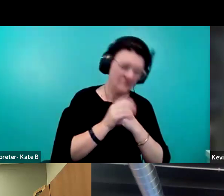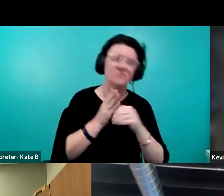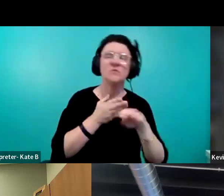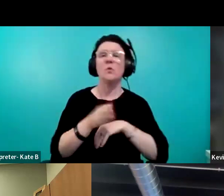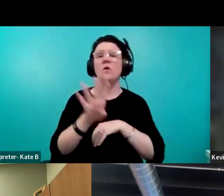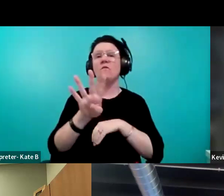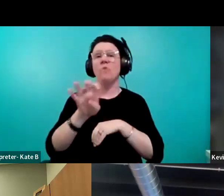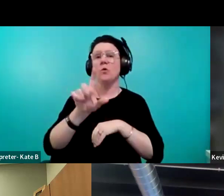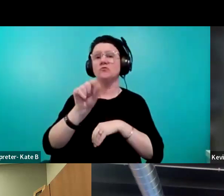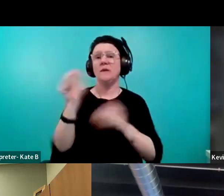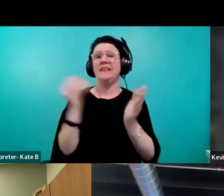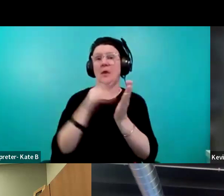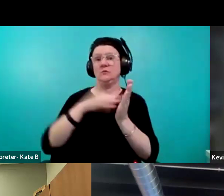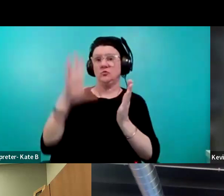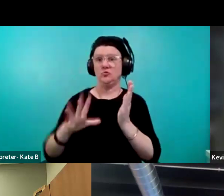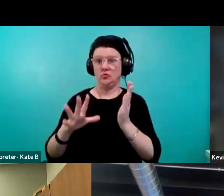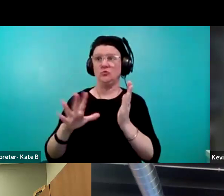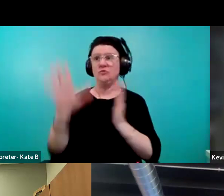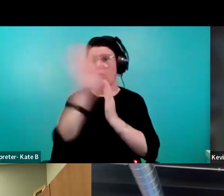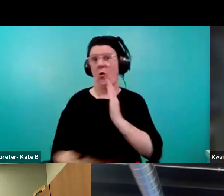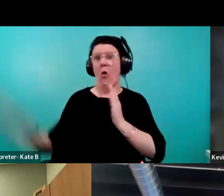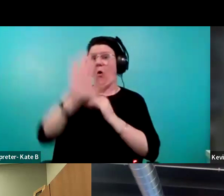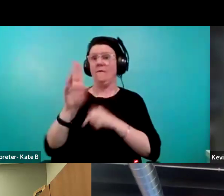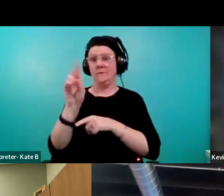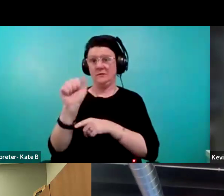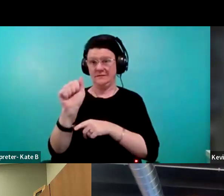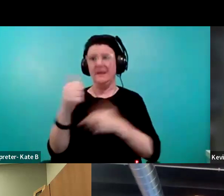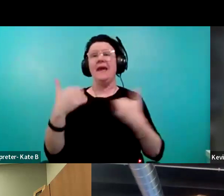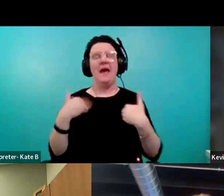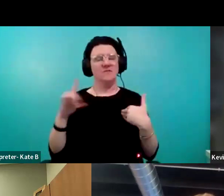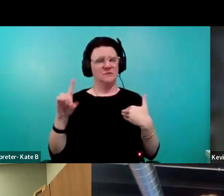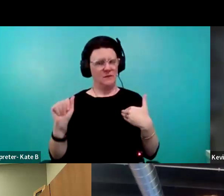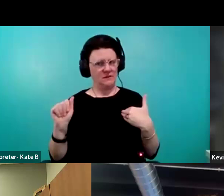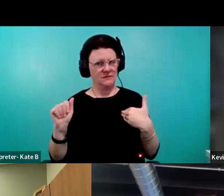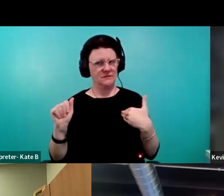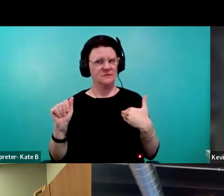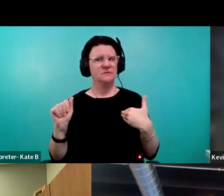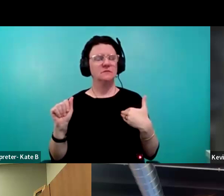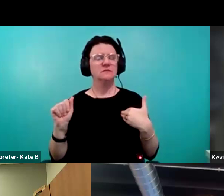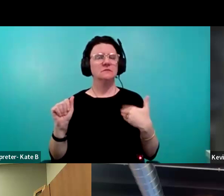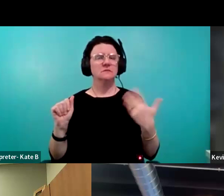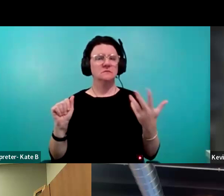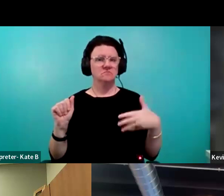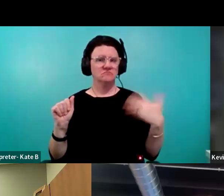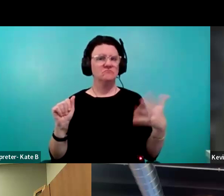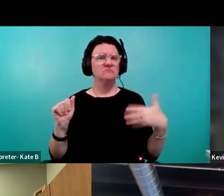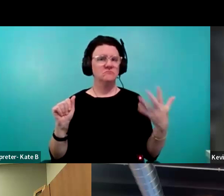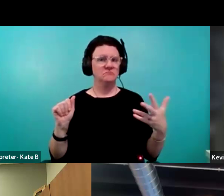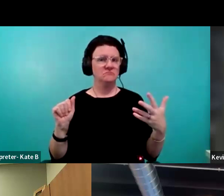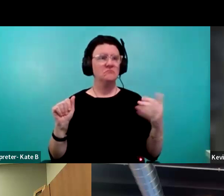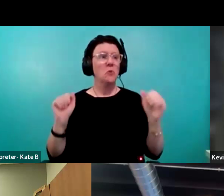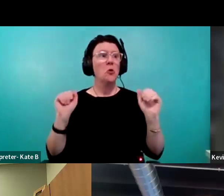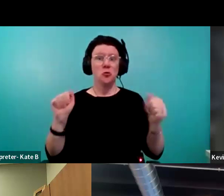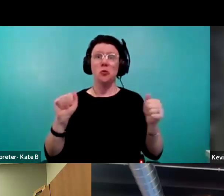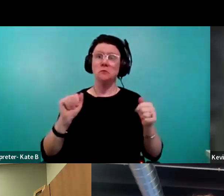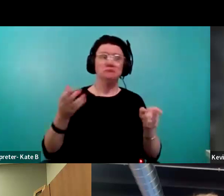420,000 students across the country with disabilities, that could go to programs